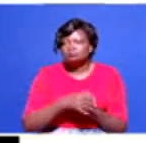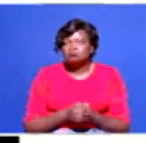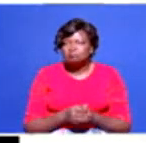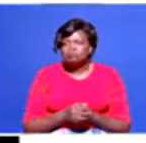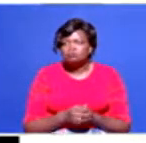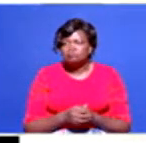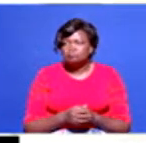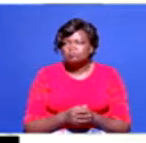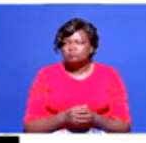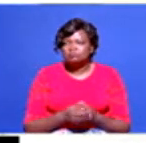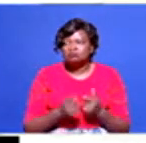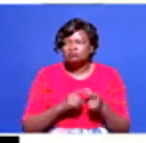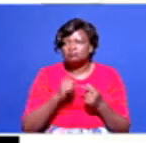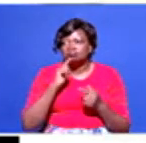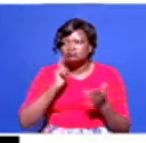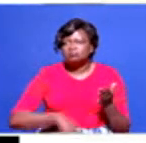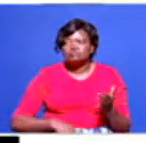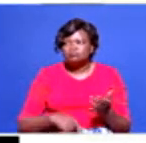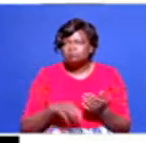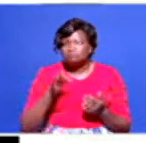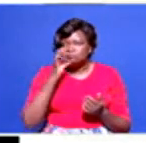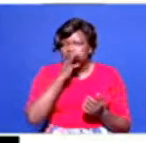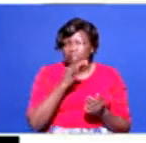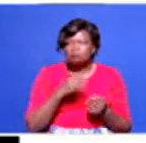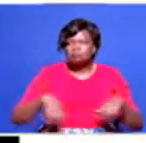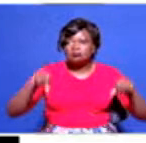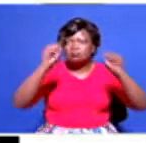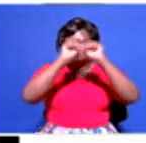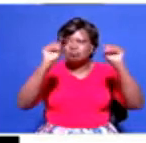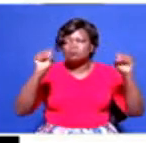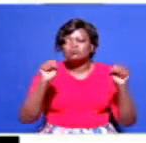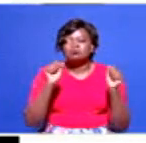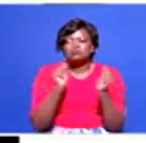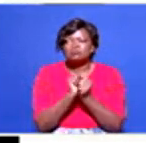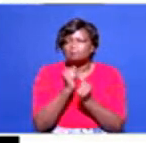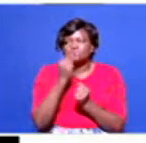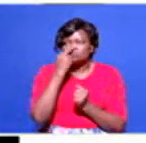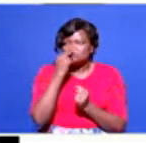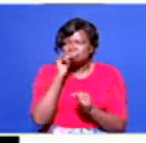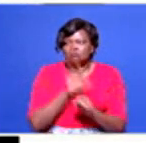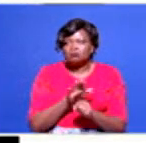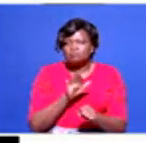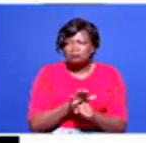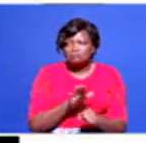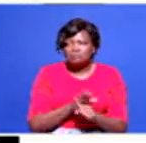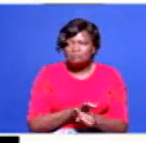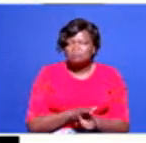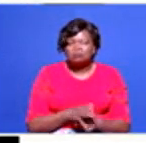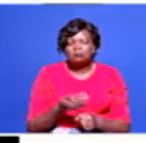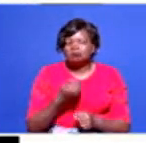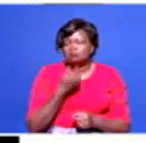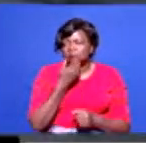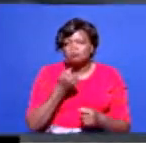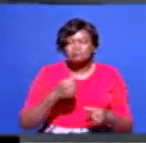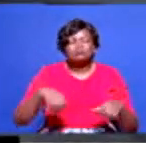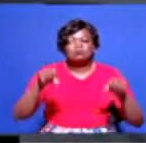Jerry tweeted, Mwai Kibaki was such a president with a good sense of humor.